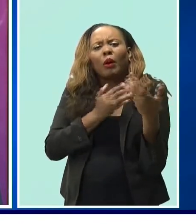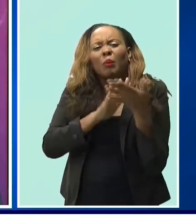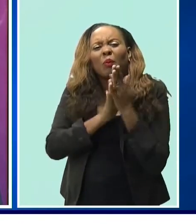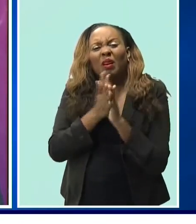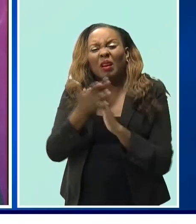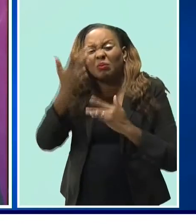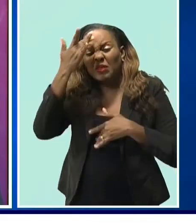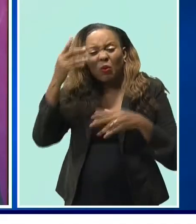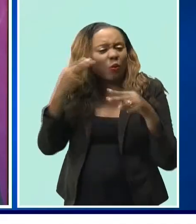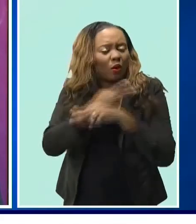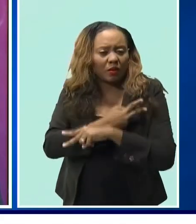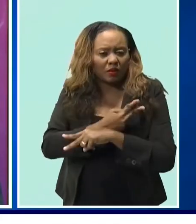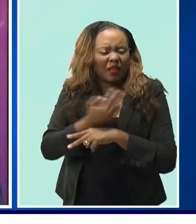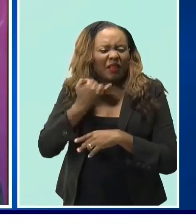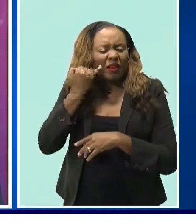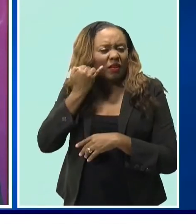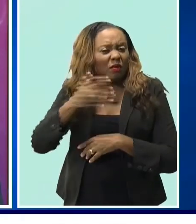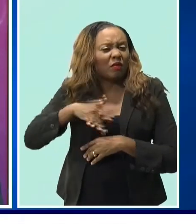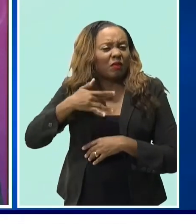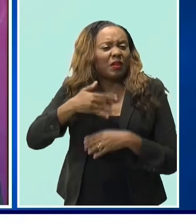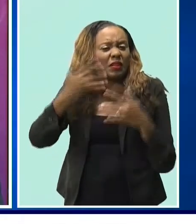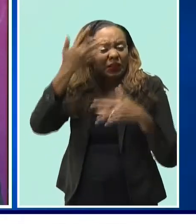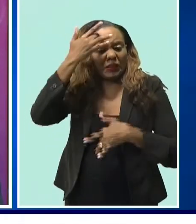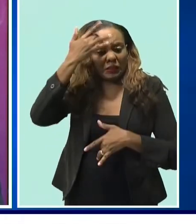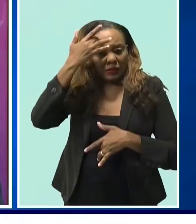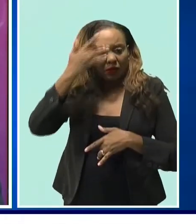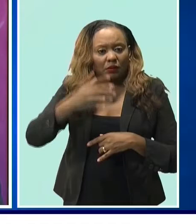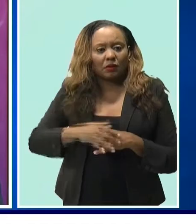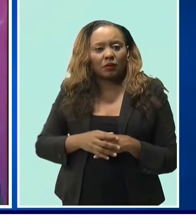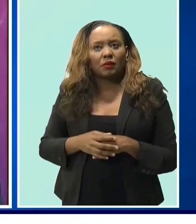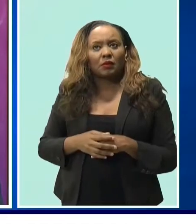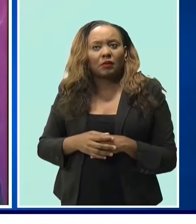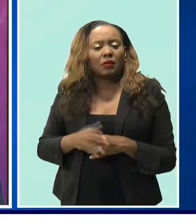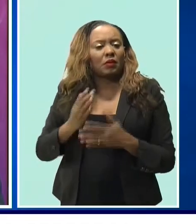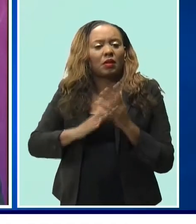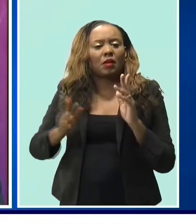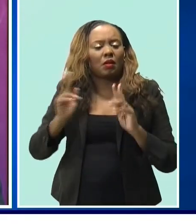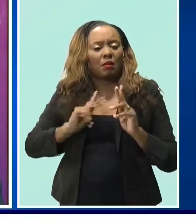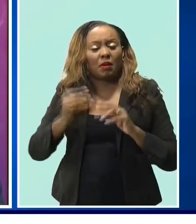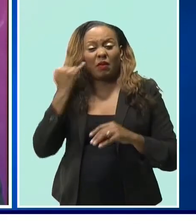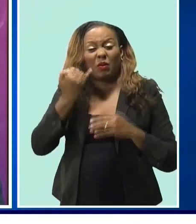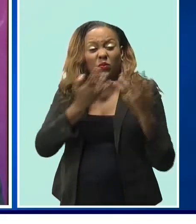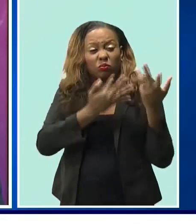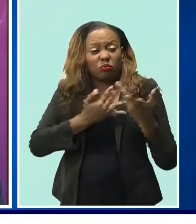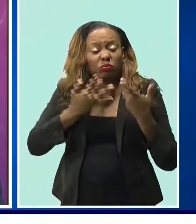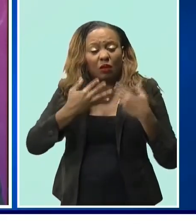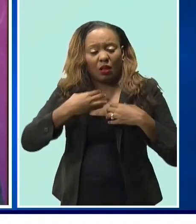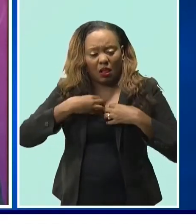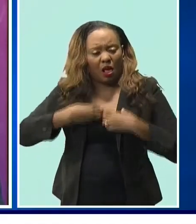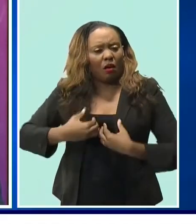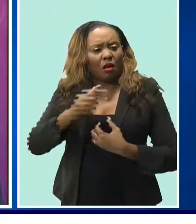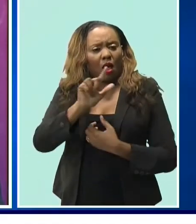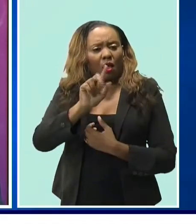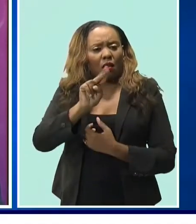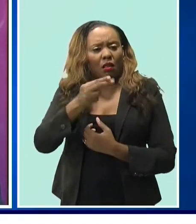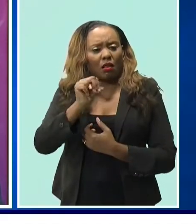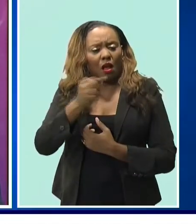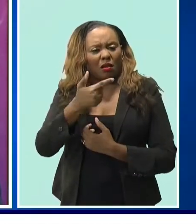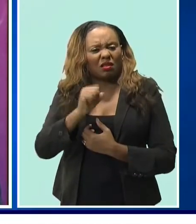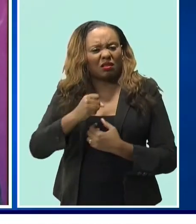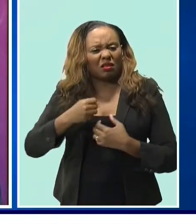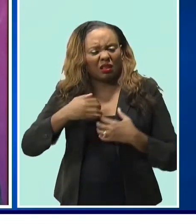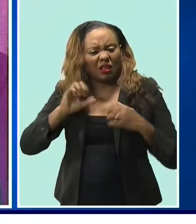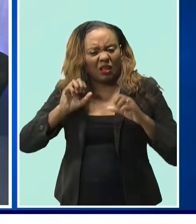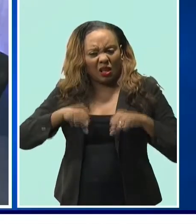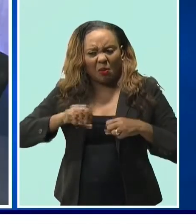by that time are often quite difficult. People often have severe pneumonia and damage to their lungs, which makes things much more complicated for us. Now, something you